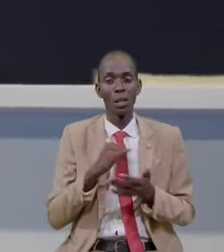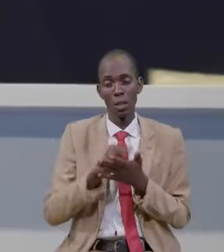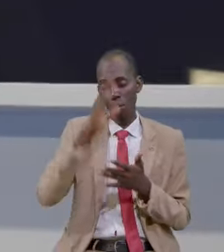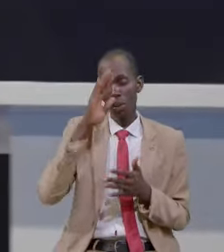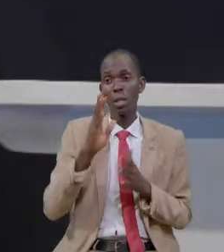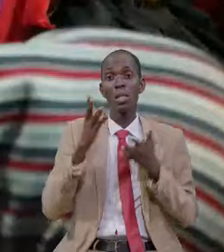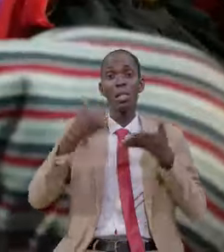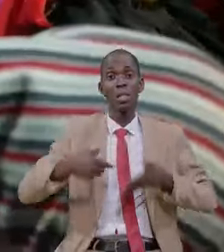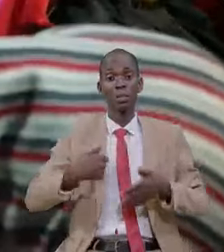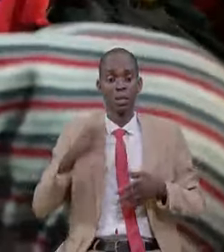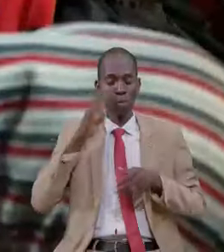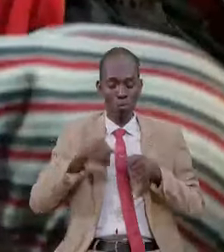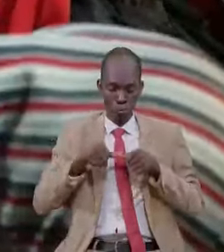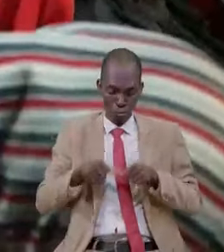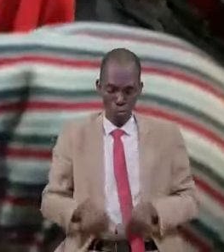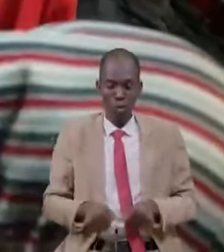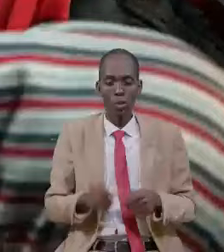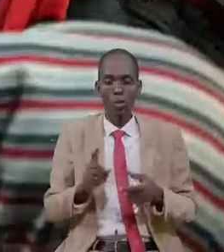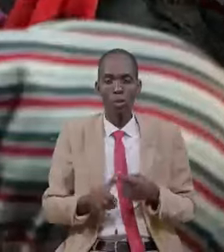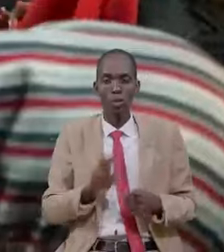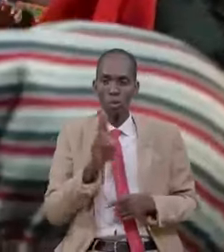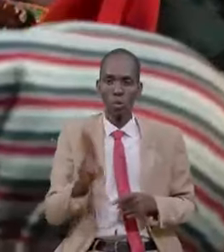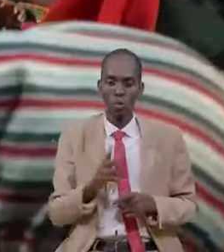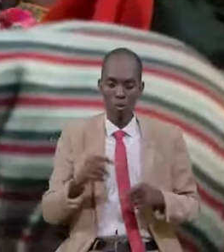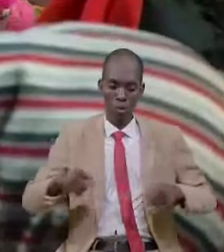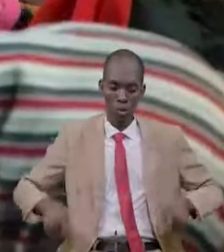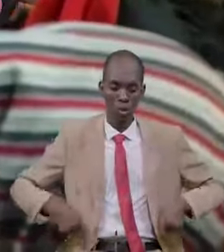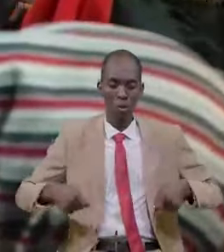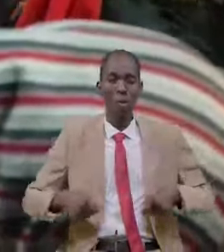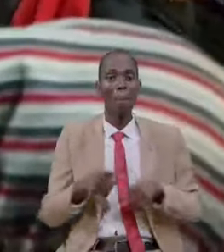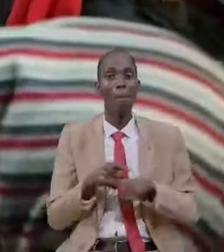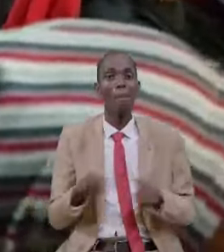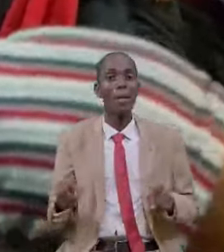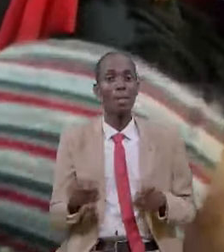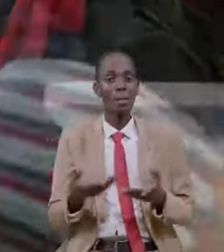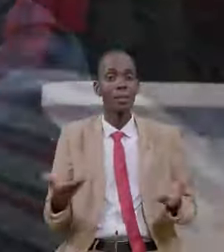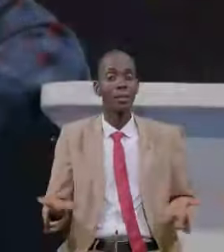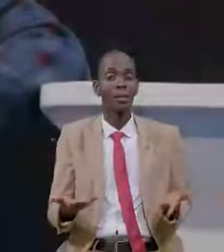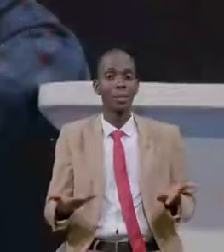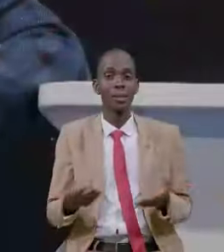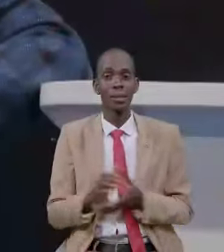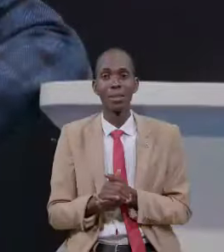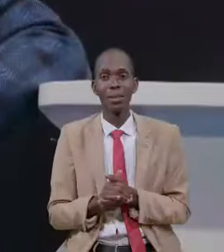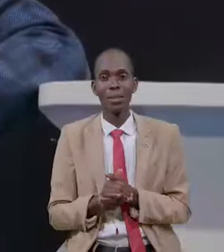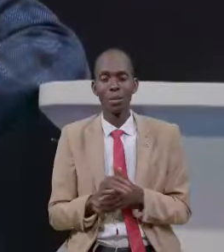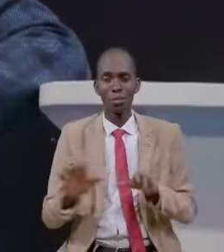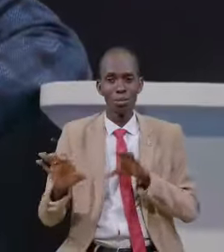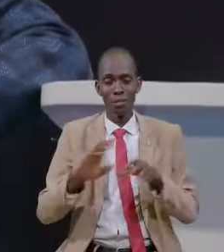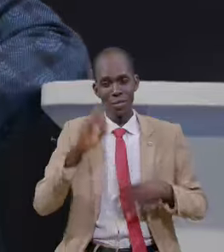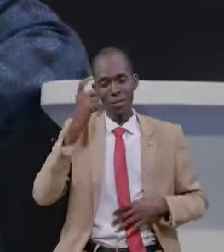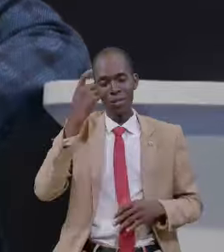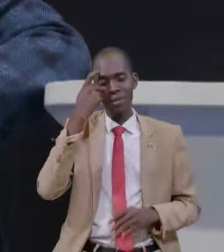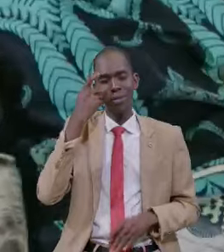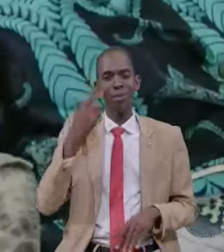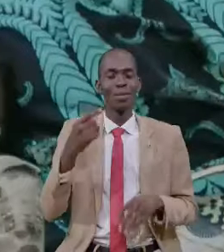the government. But here in Nigeria, does the government pay you for being on the